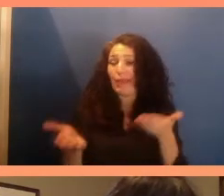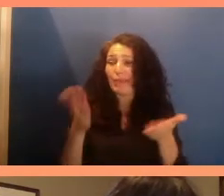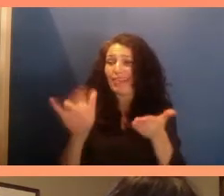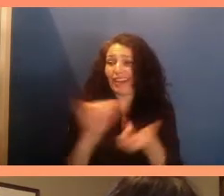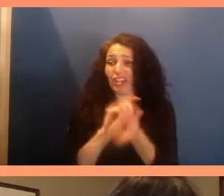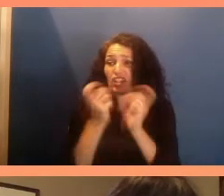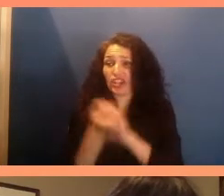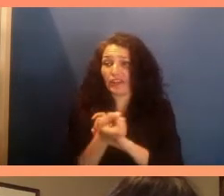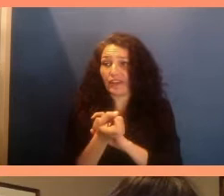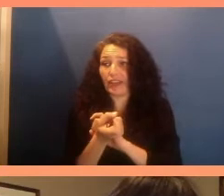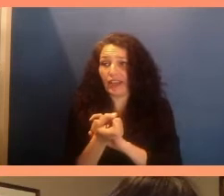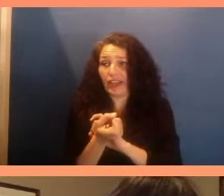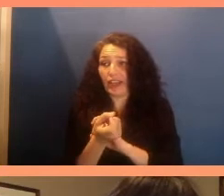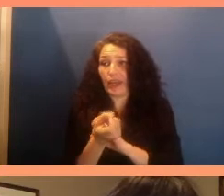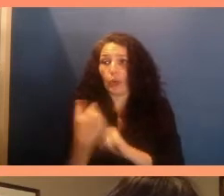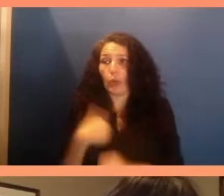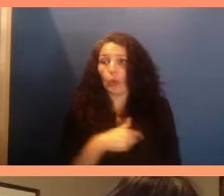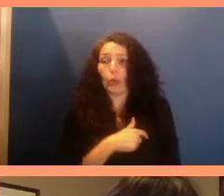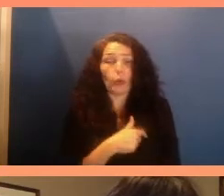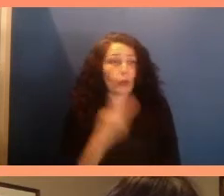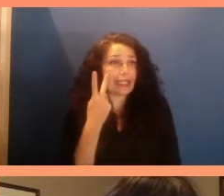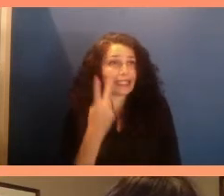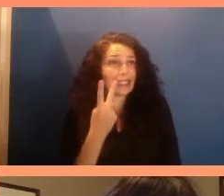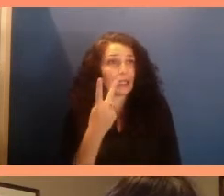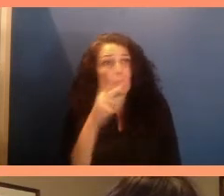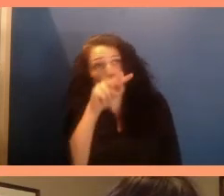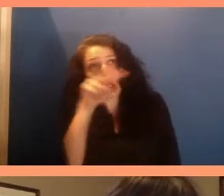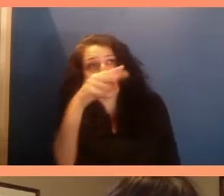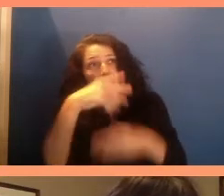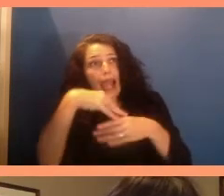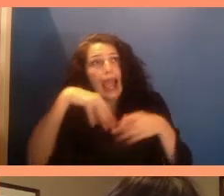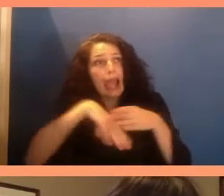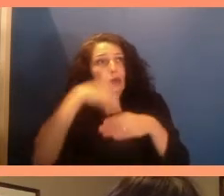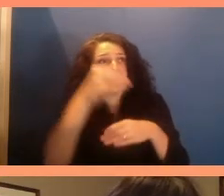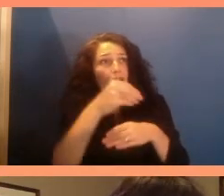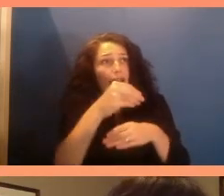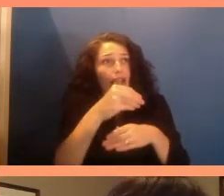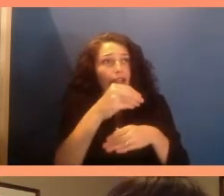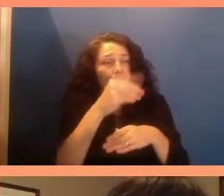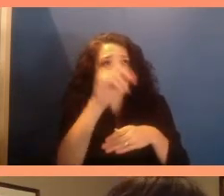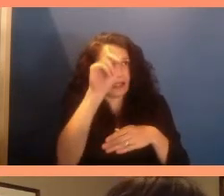And so, I don't know if it's something that we personally can address.